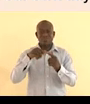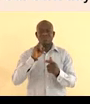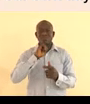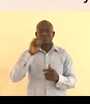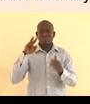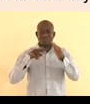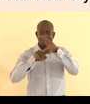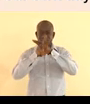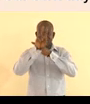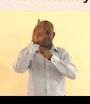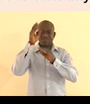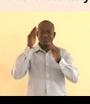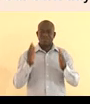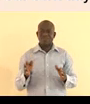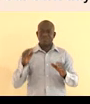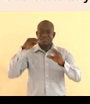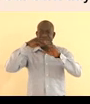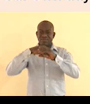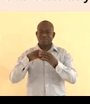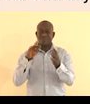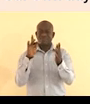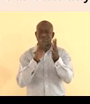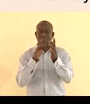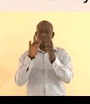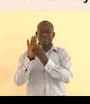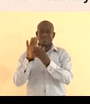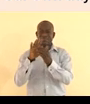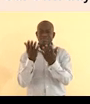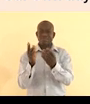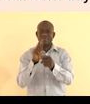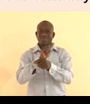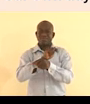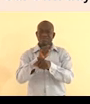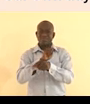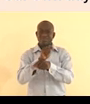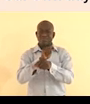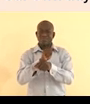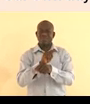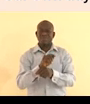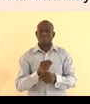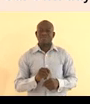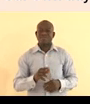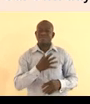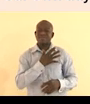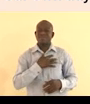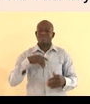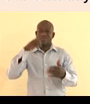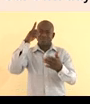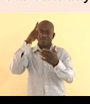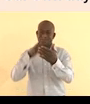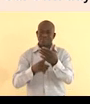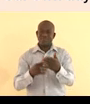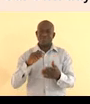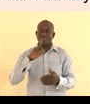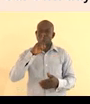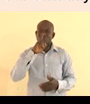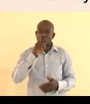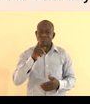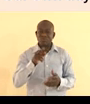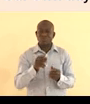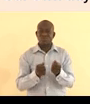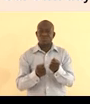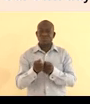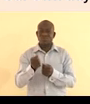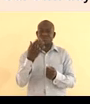Who is a prophet in the biblical tradition? And what is the